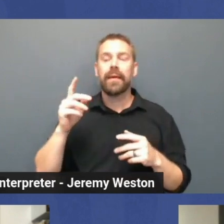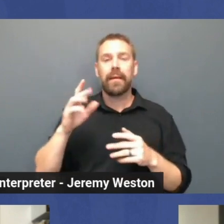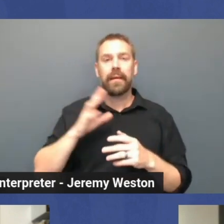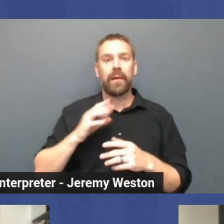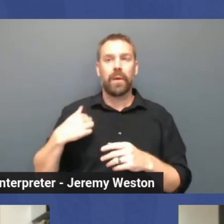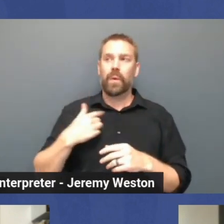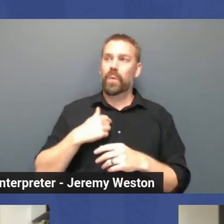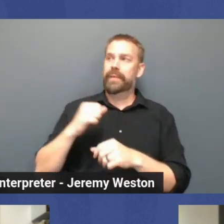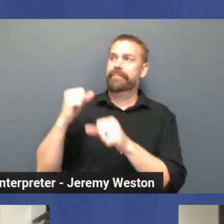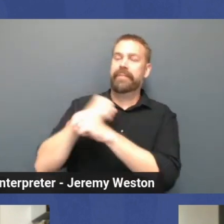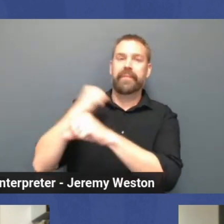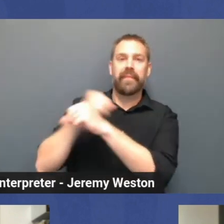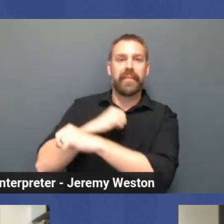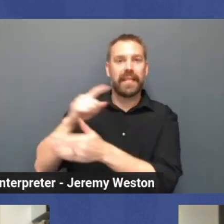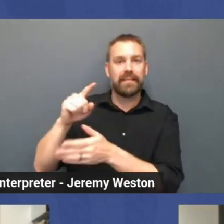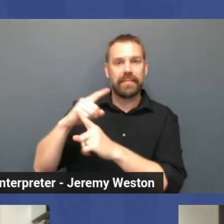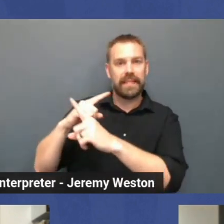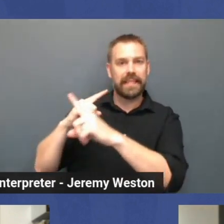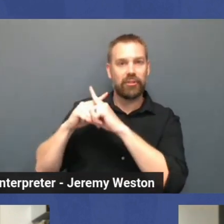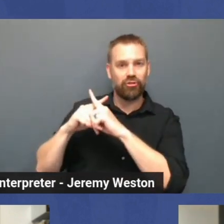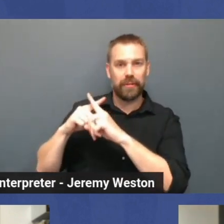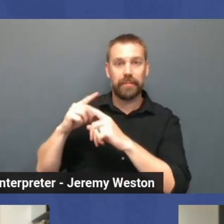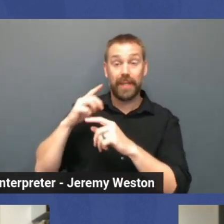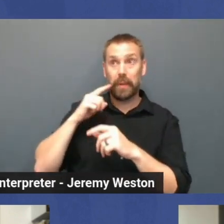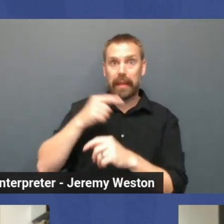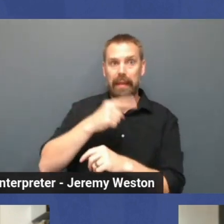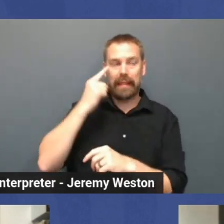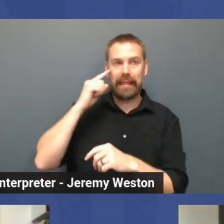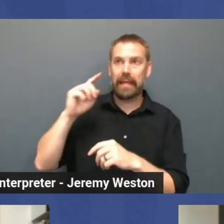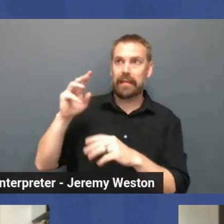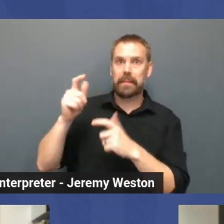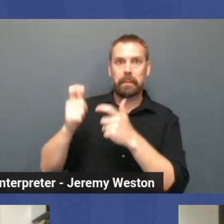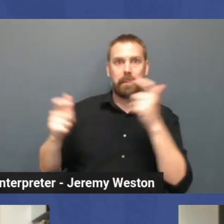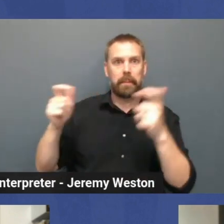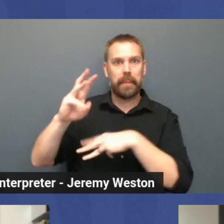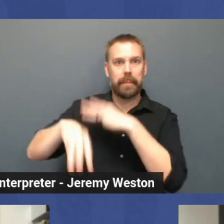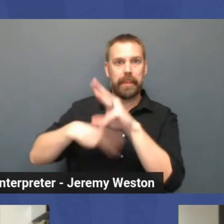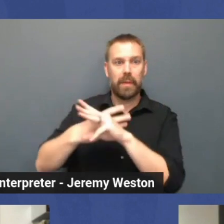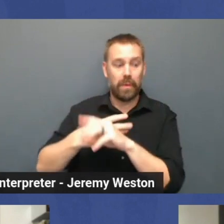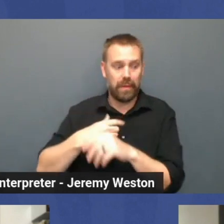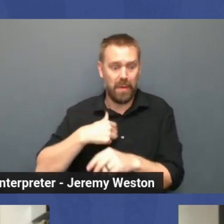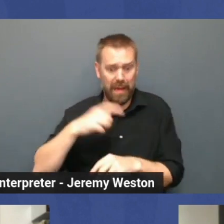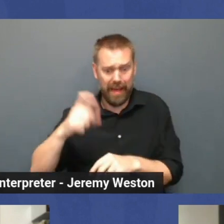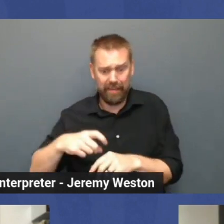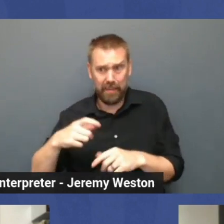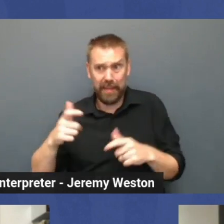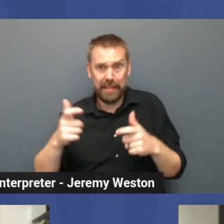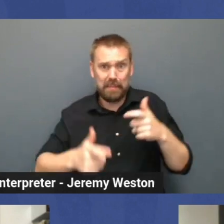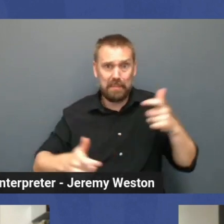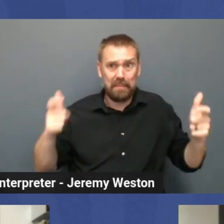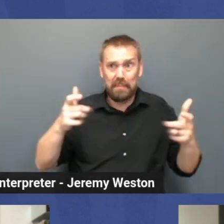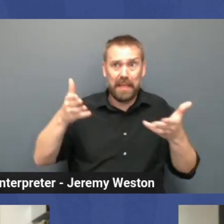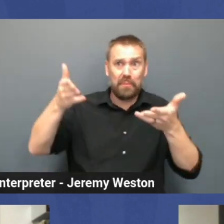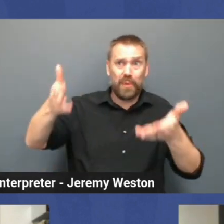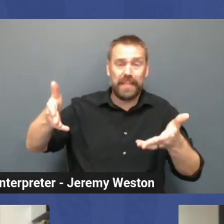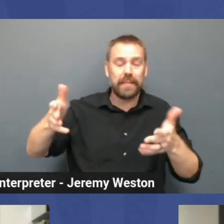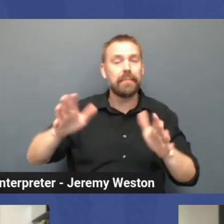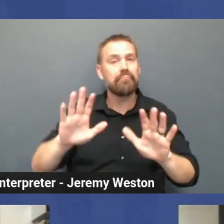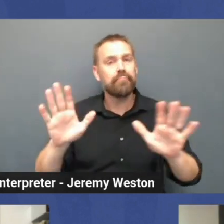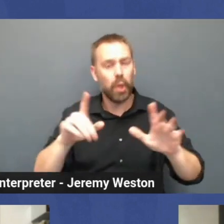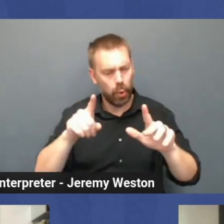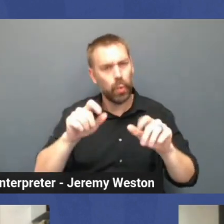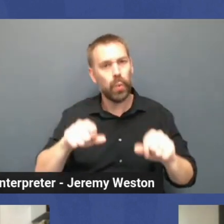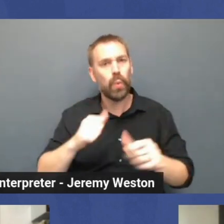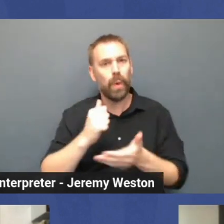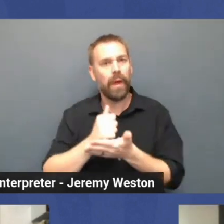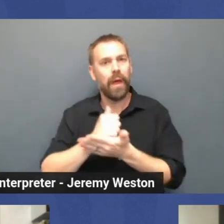really big, this big world, they think that they have to be this big presence. You can also help behind the scenes, and